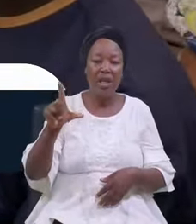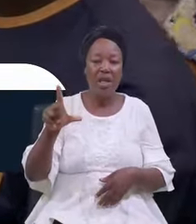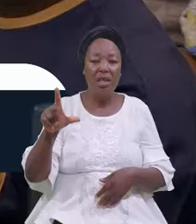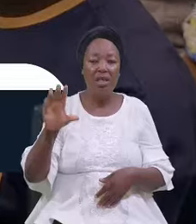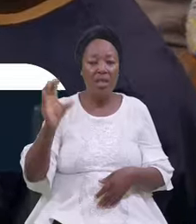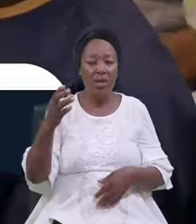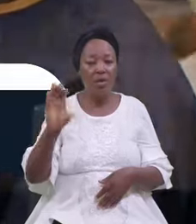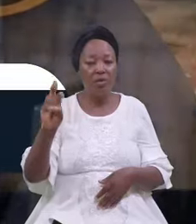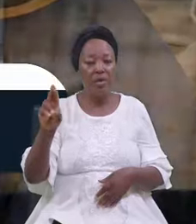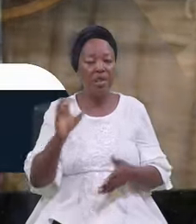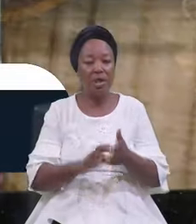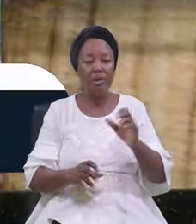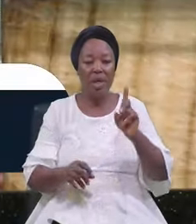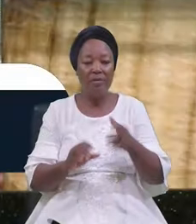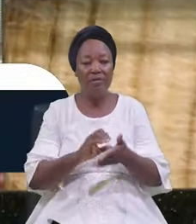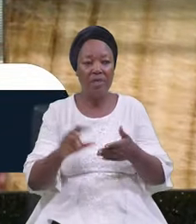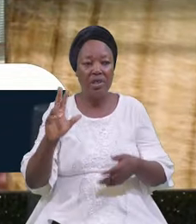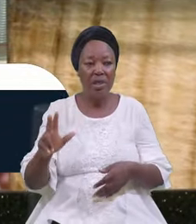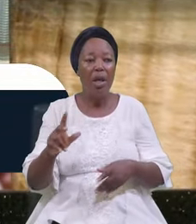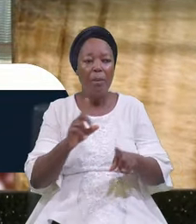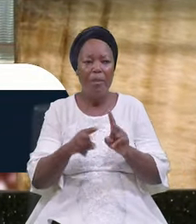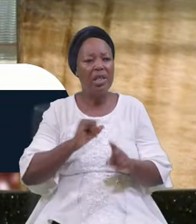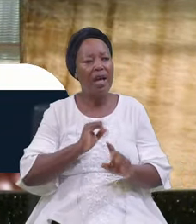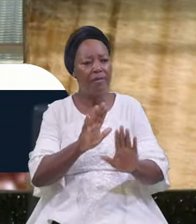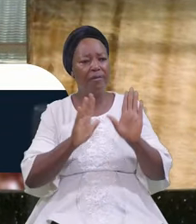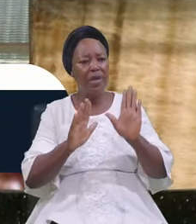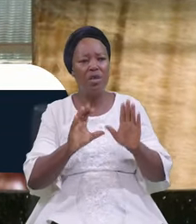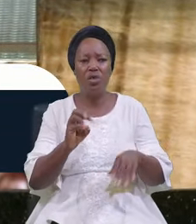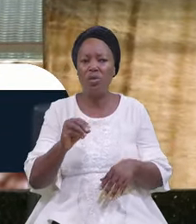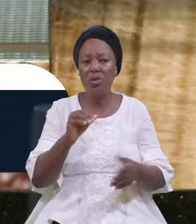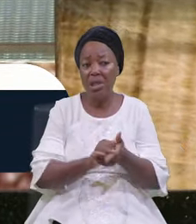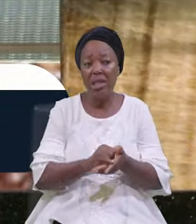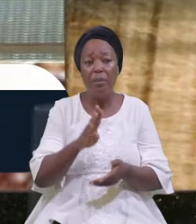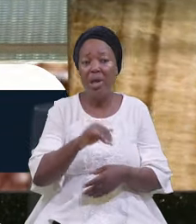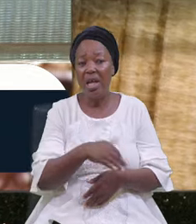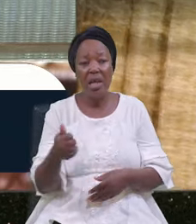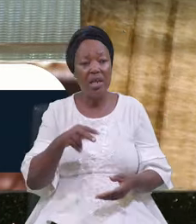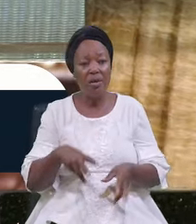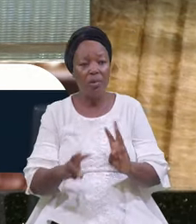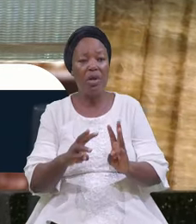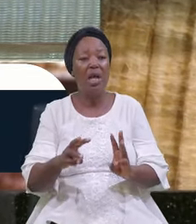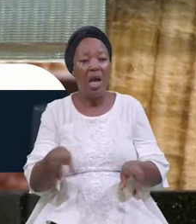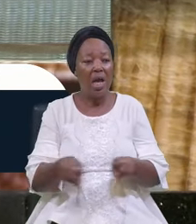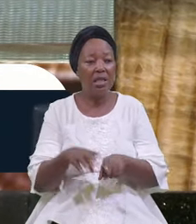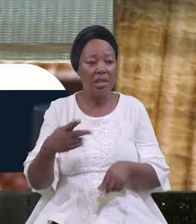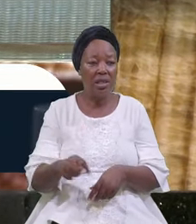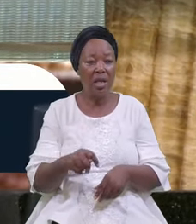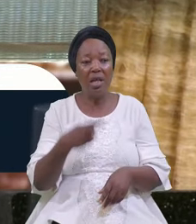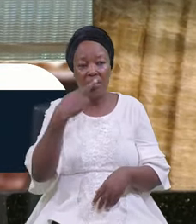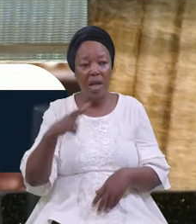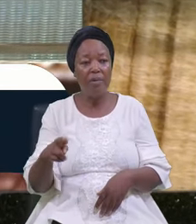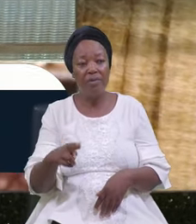3, but I fear lest by any means as a serpent